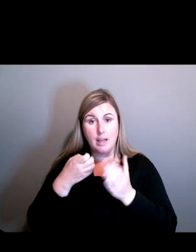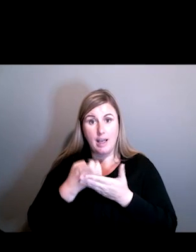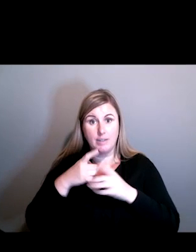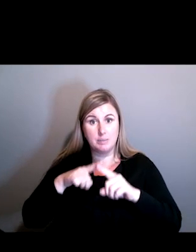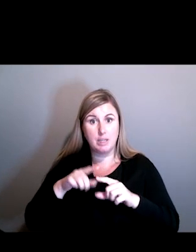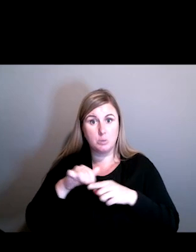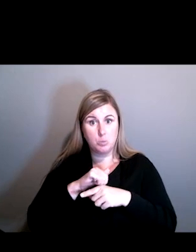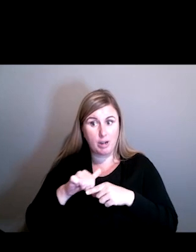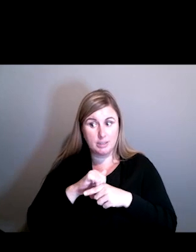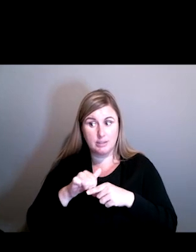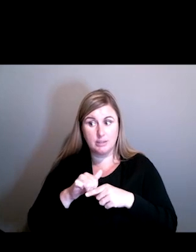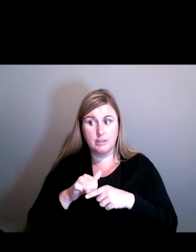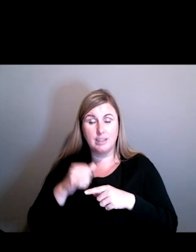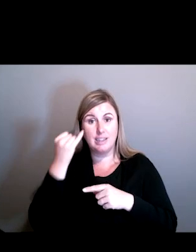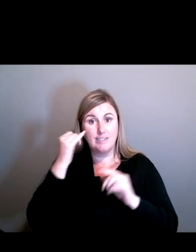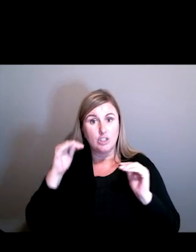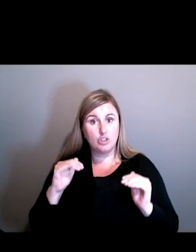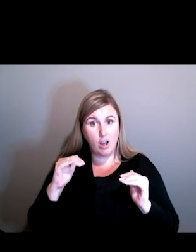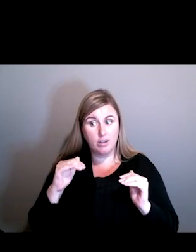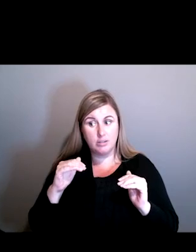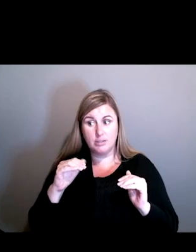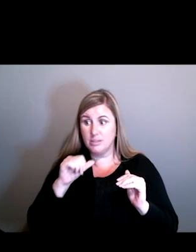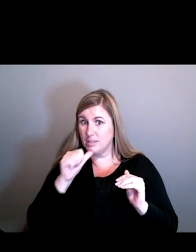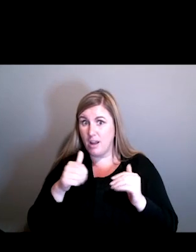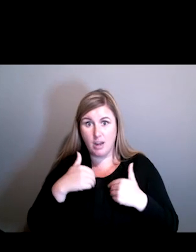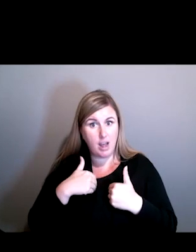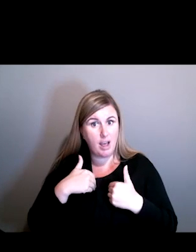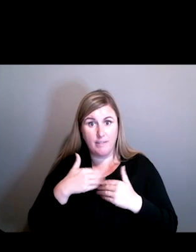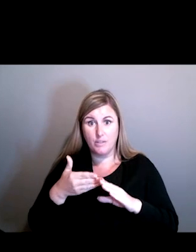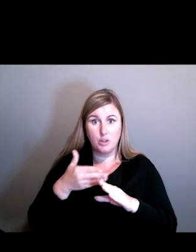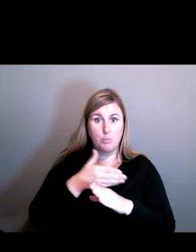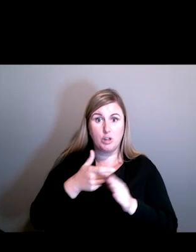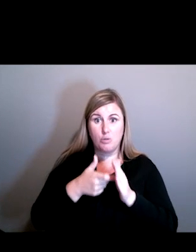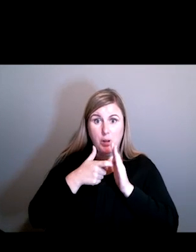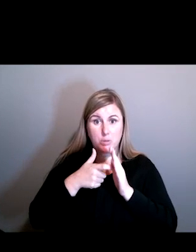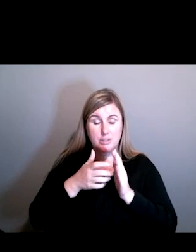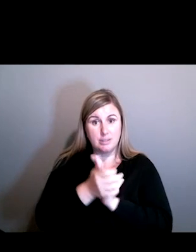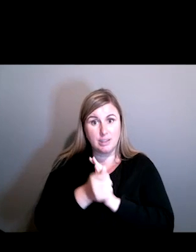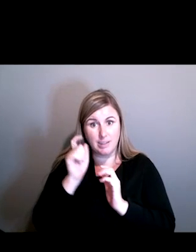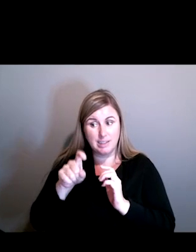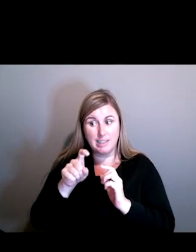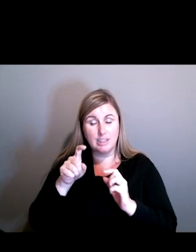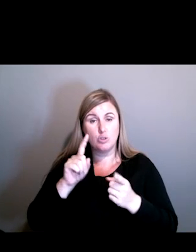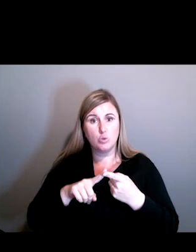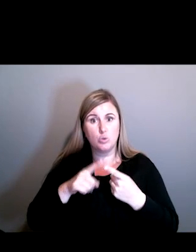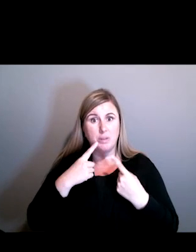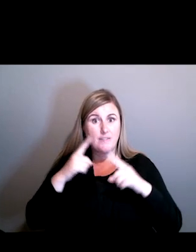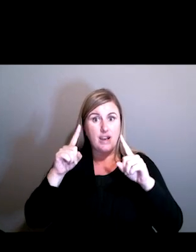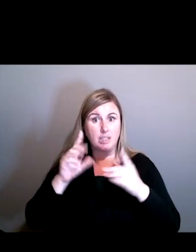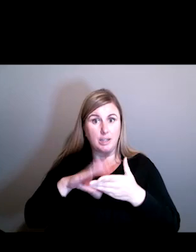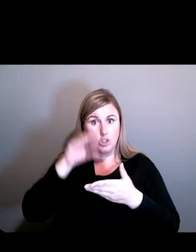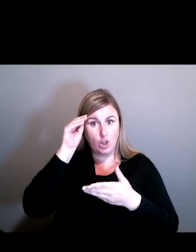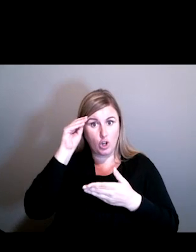select the evidence-based practices, if a child does not have the prerequisite skills they need to